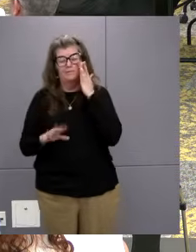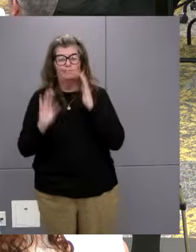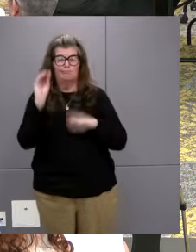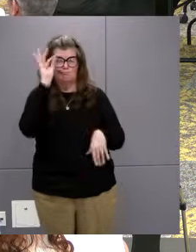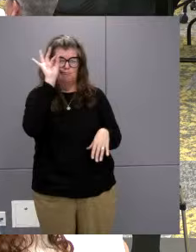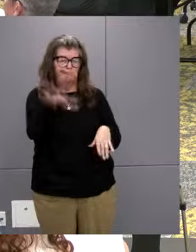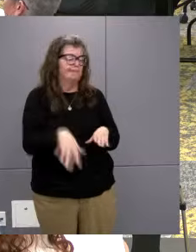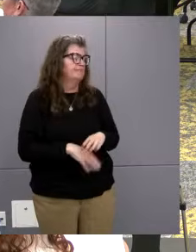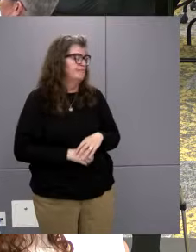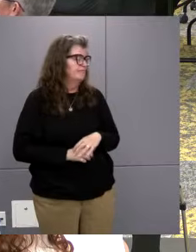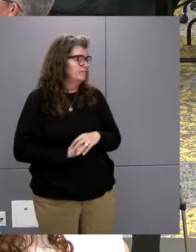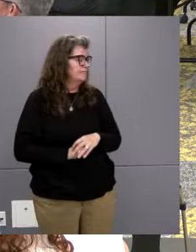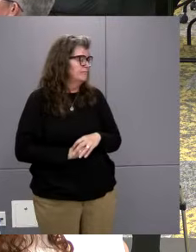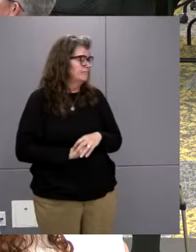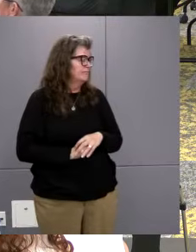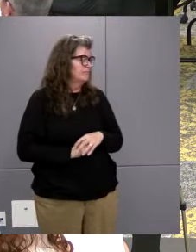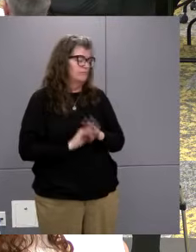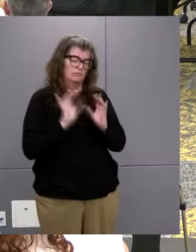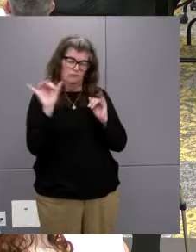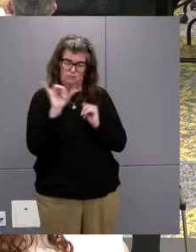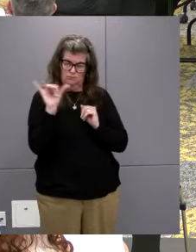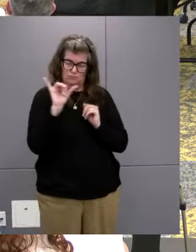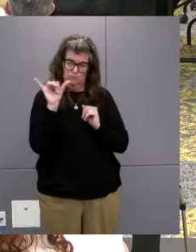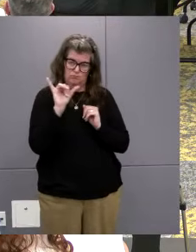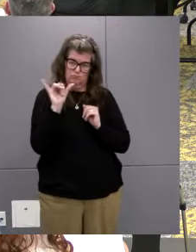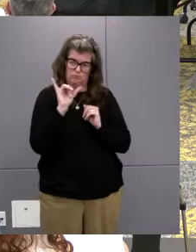that. Chair, well, I have one more thing.